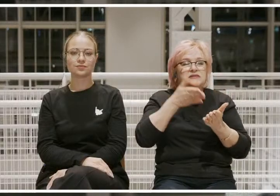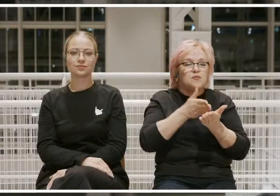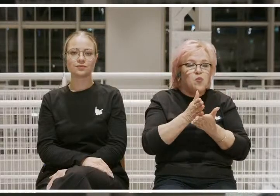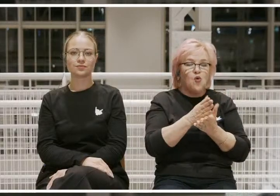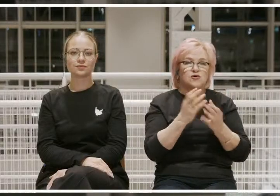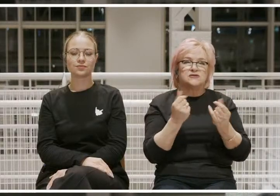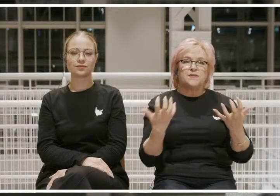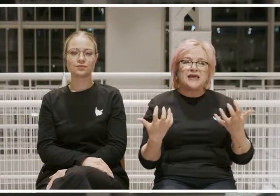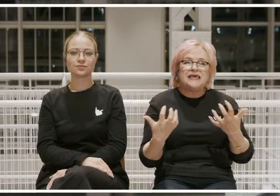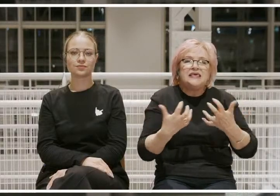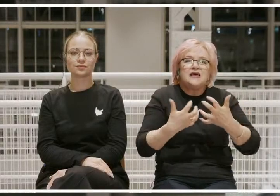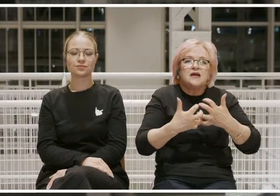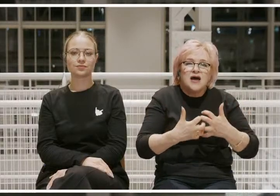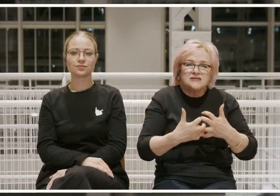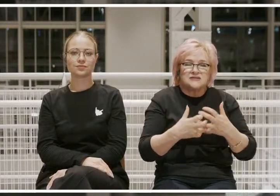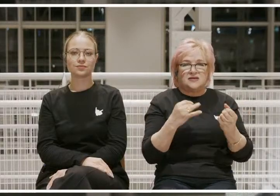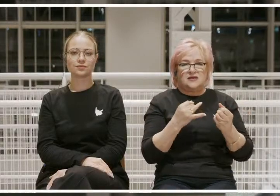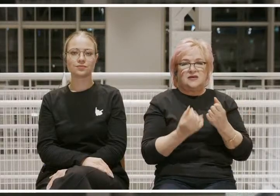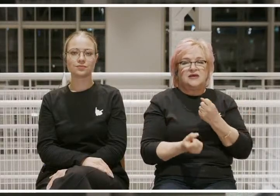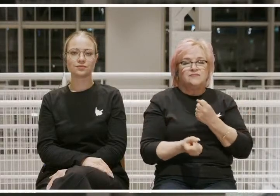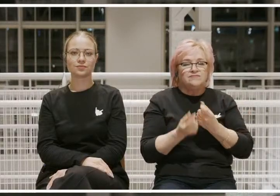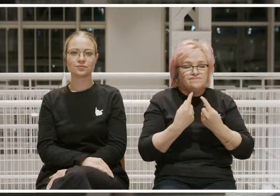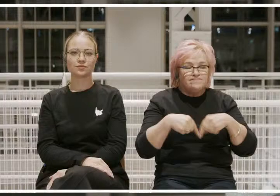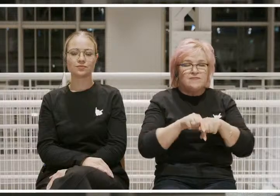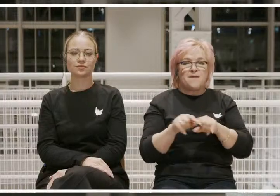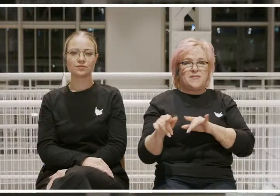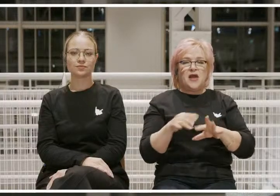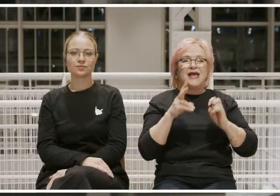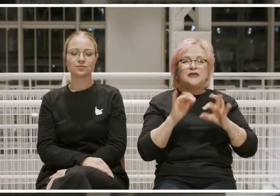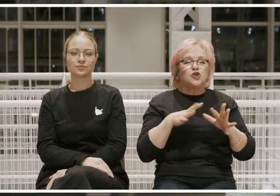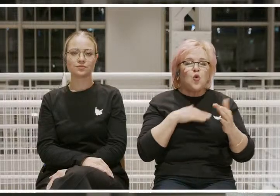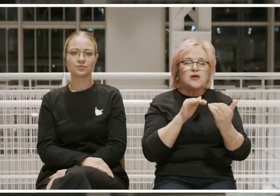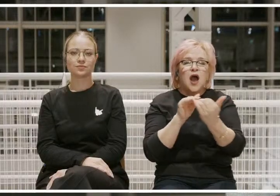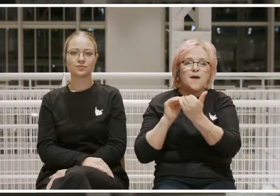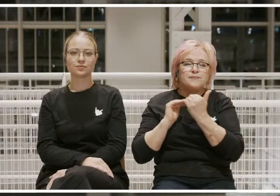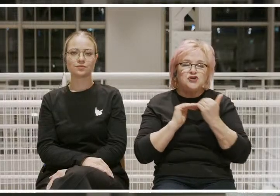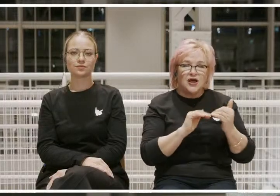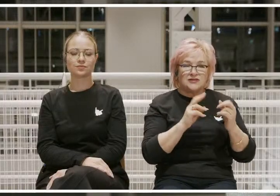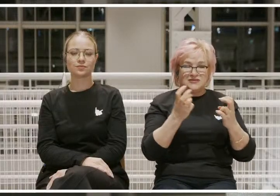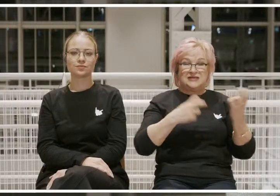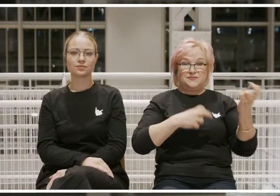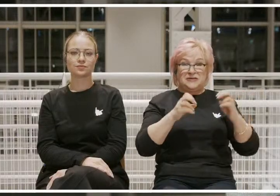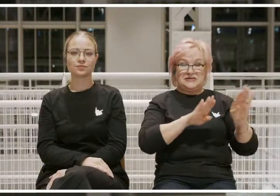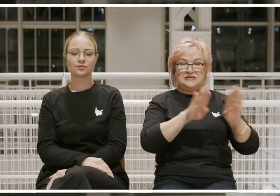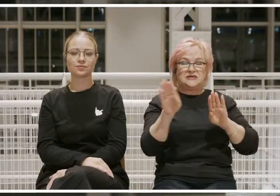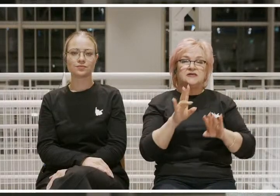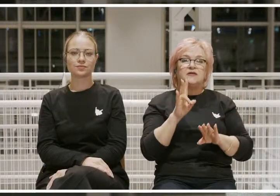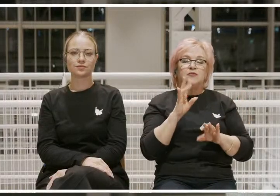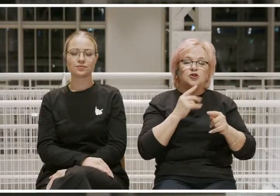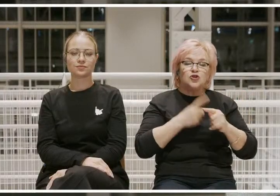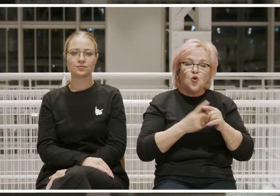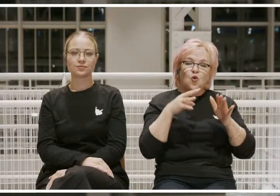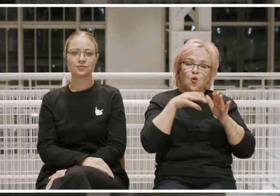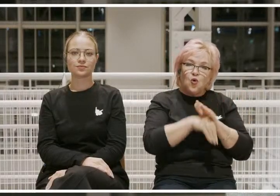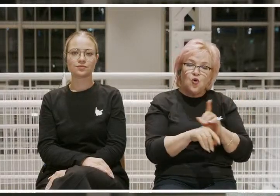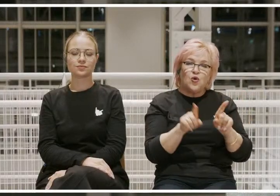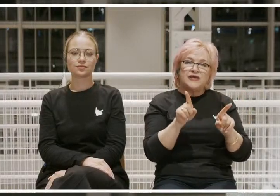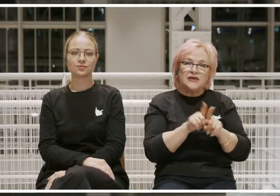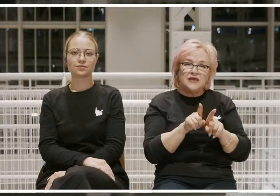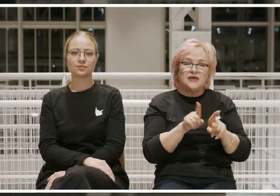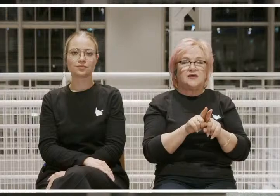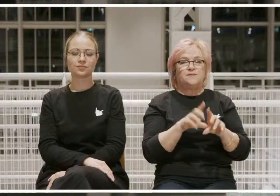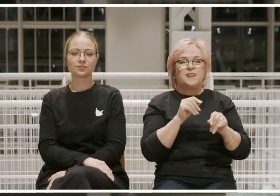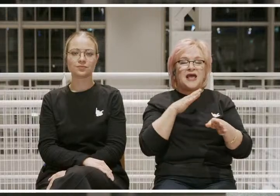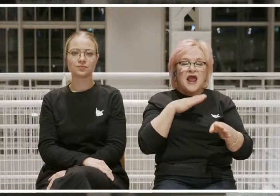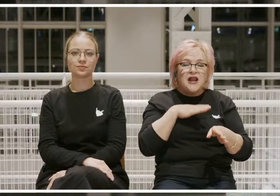not only like talk with the visitors of exhibitions, but also how to generate public programming that